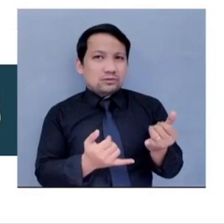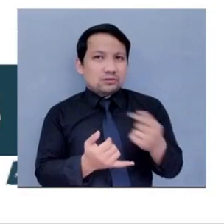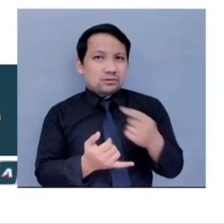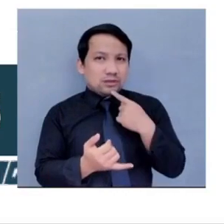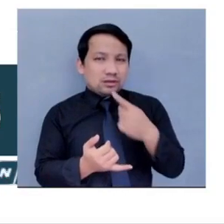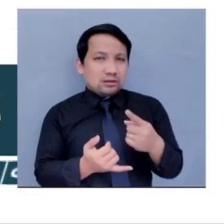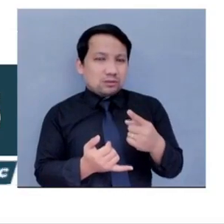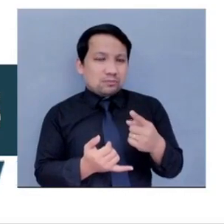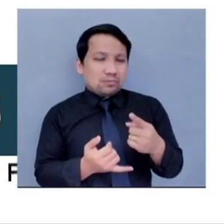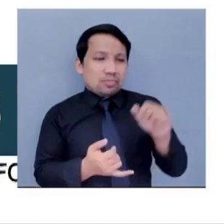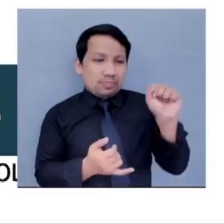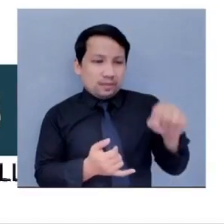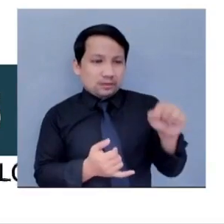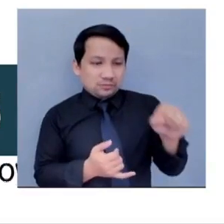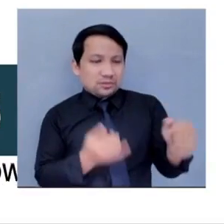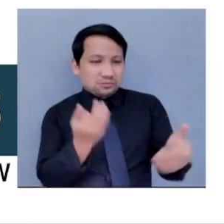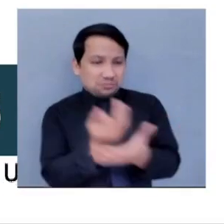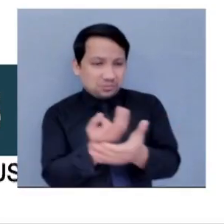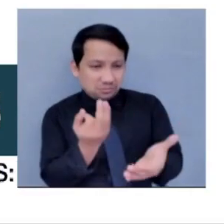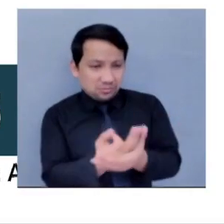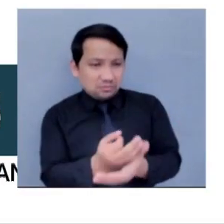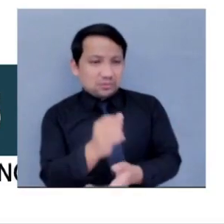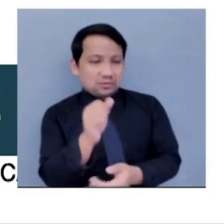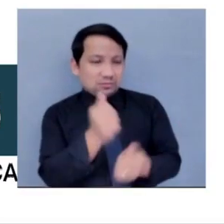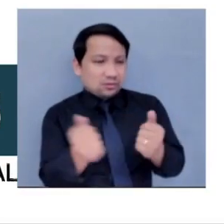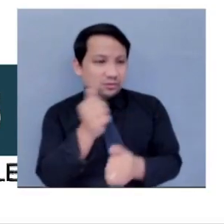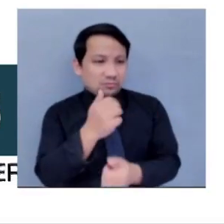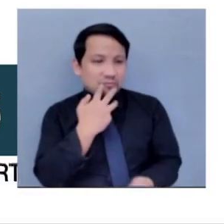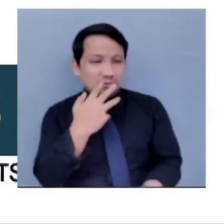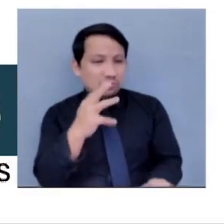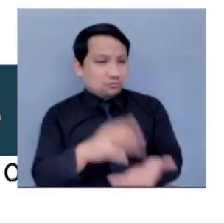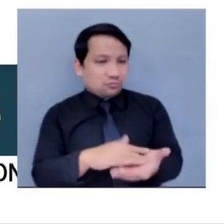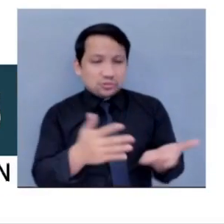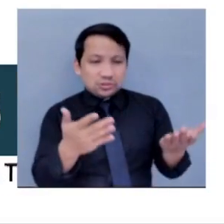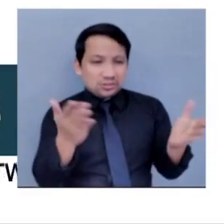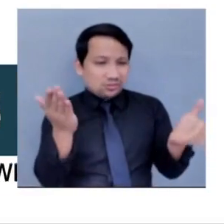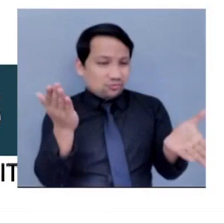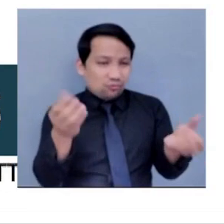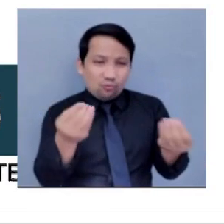you agree with the finance secretary that the worst is over, but hold up, we're